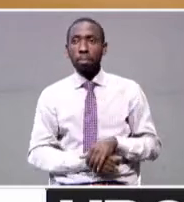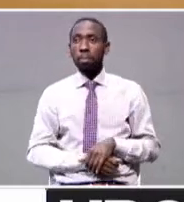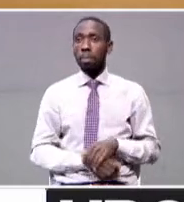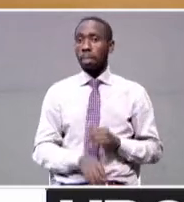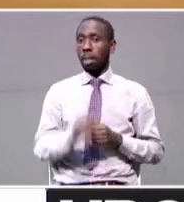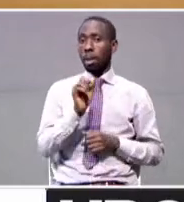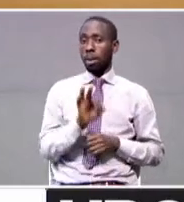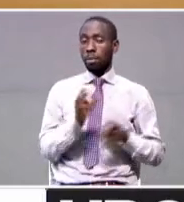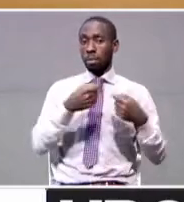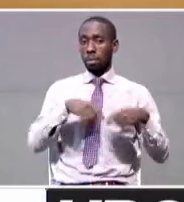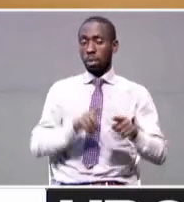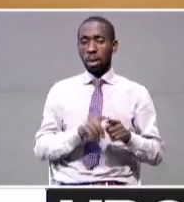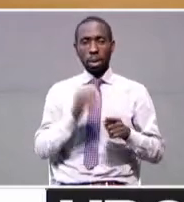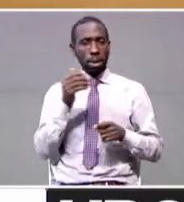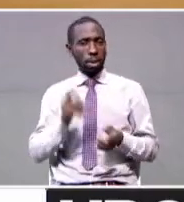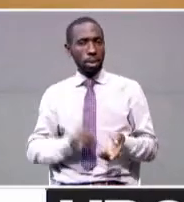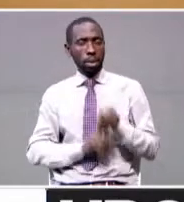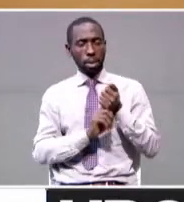tunaaba nga